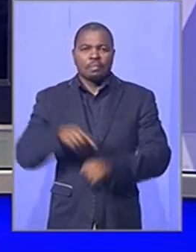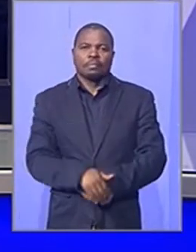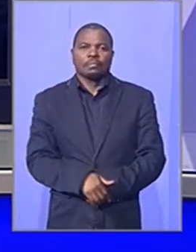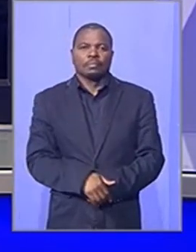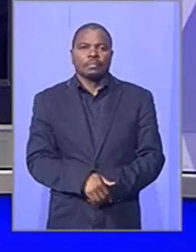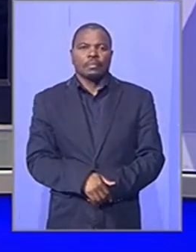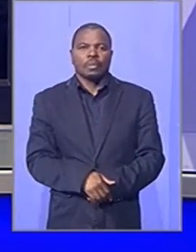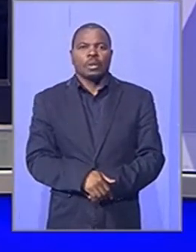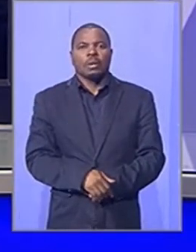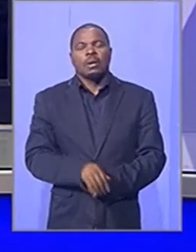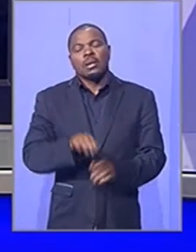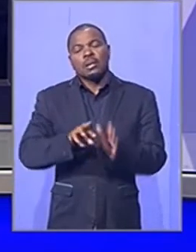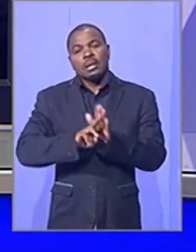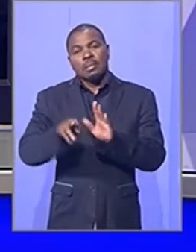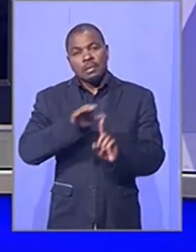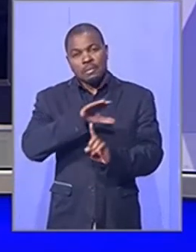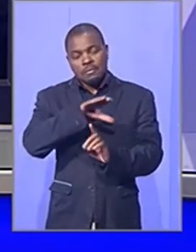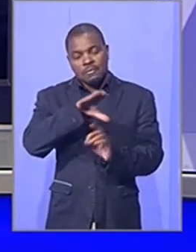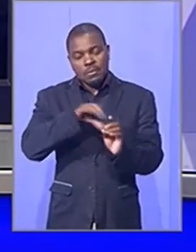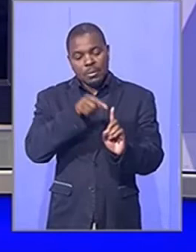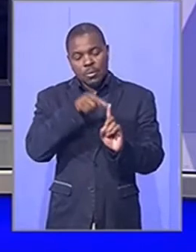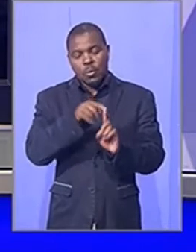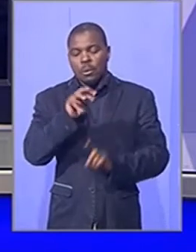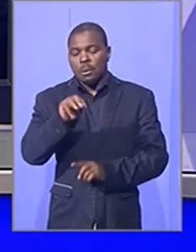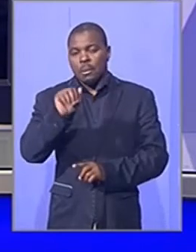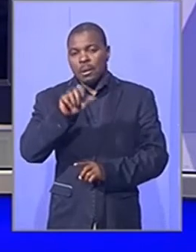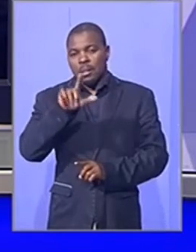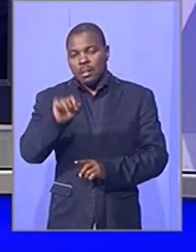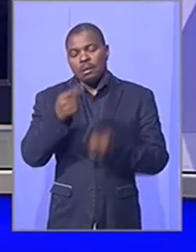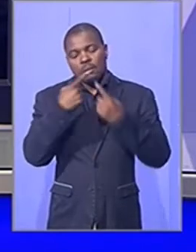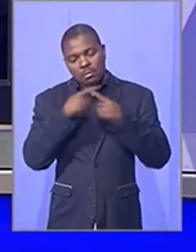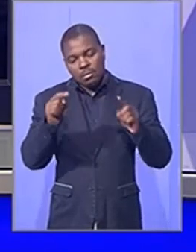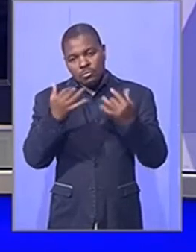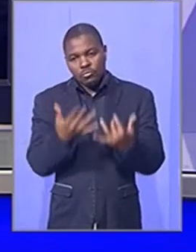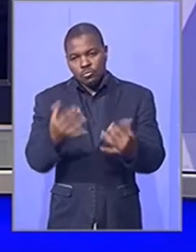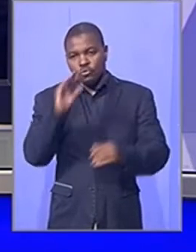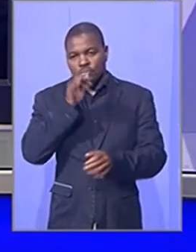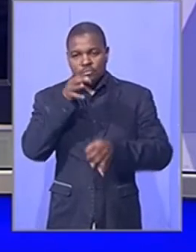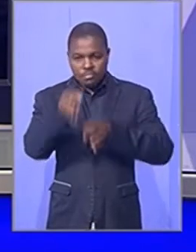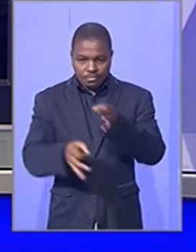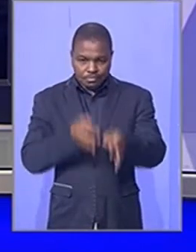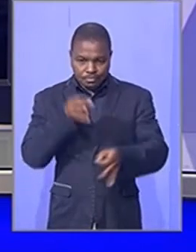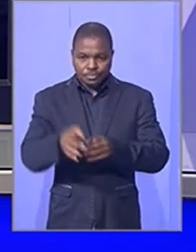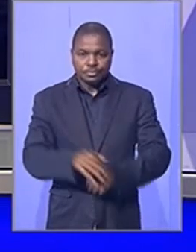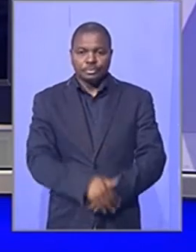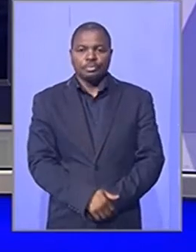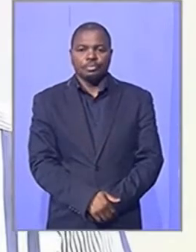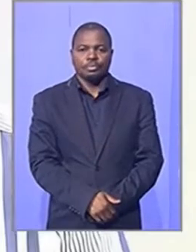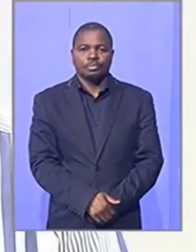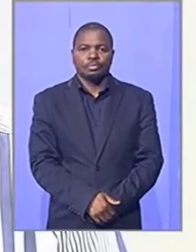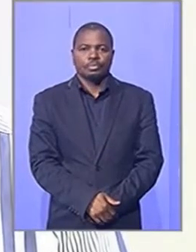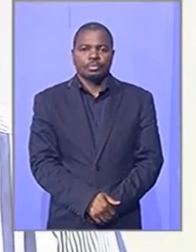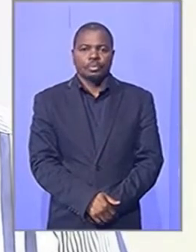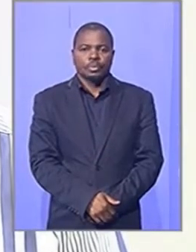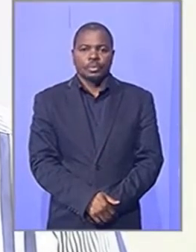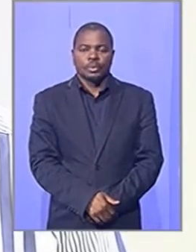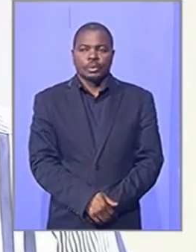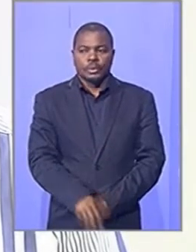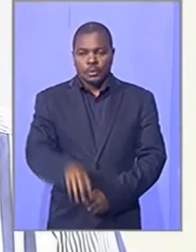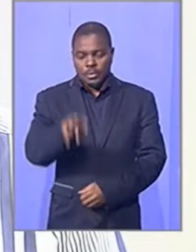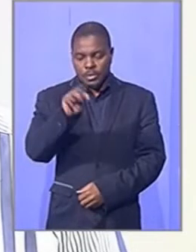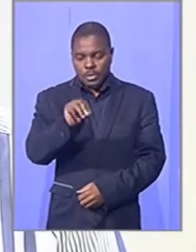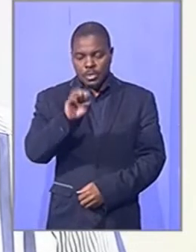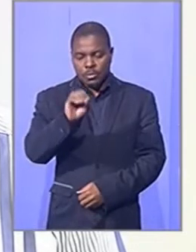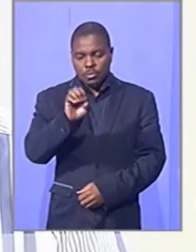ngwaga. Mmoleledi wa lapa Mike Maile o boditse babega Ditaba. Moerane family is